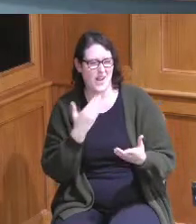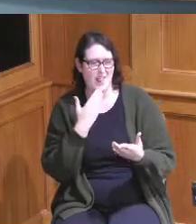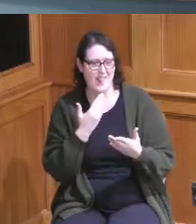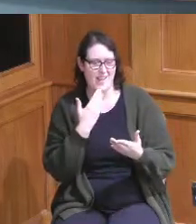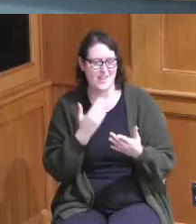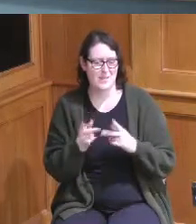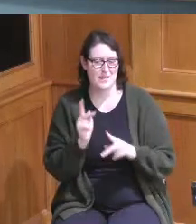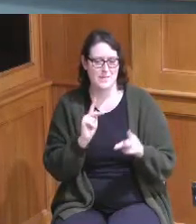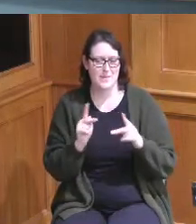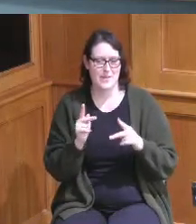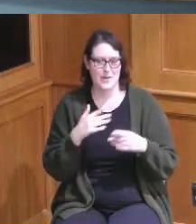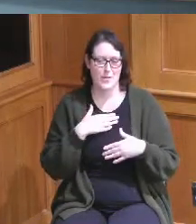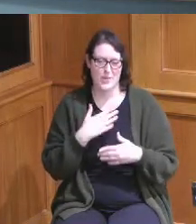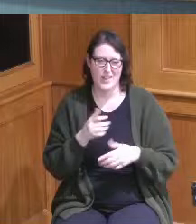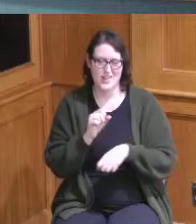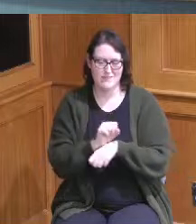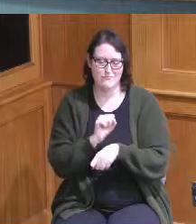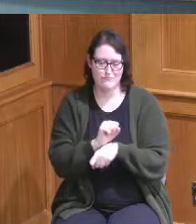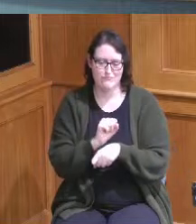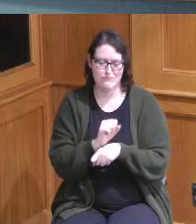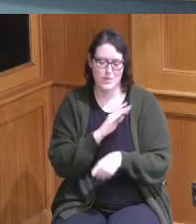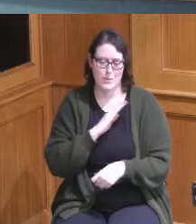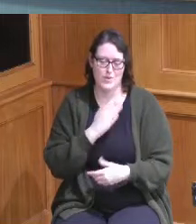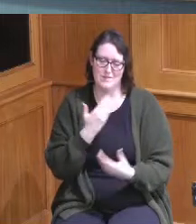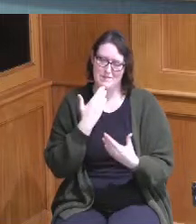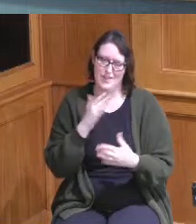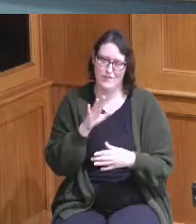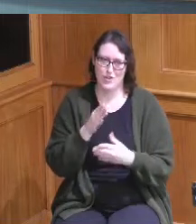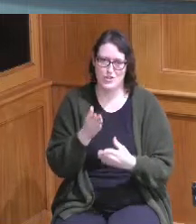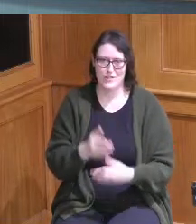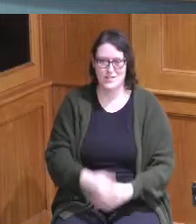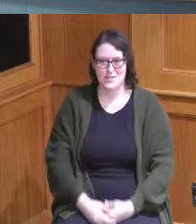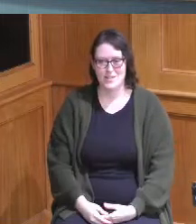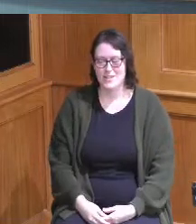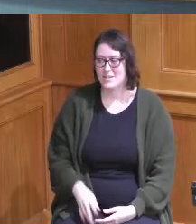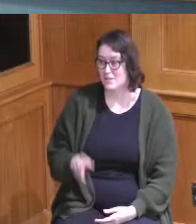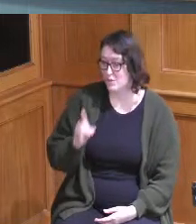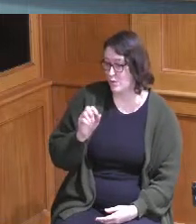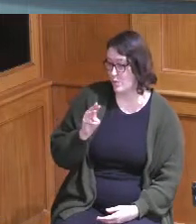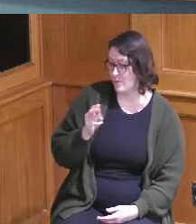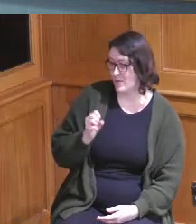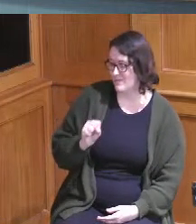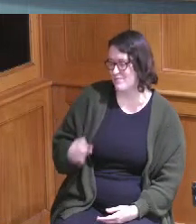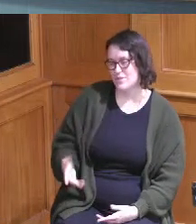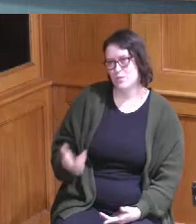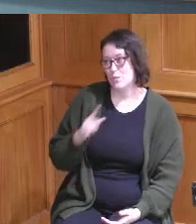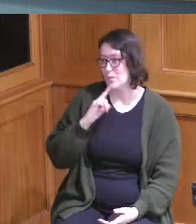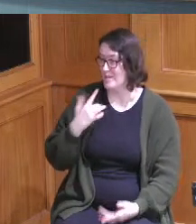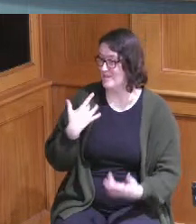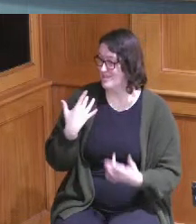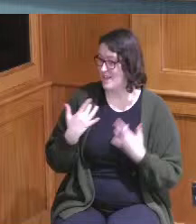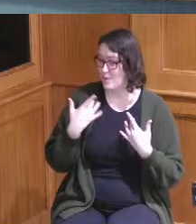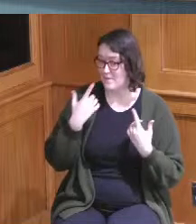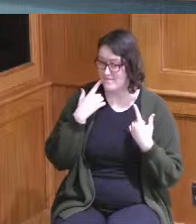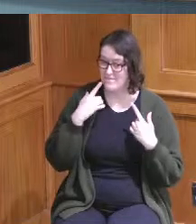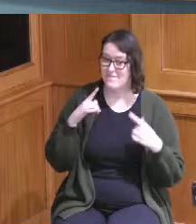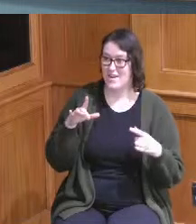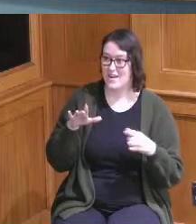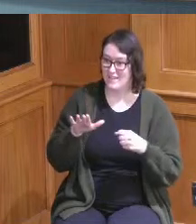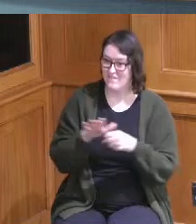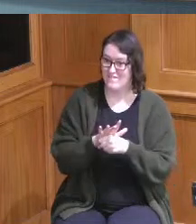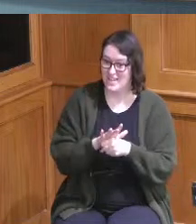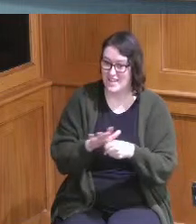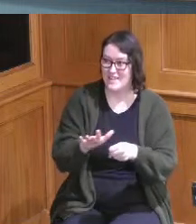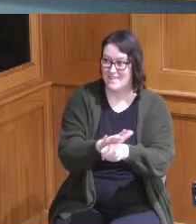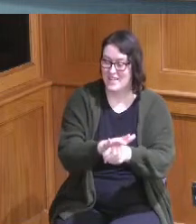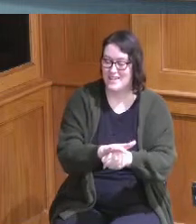that are willing to serve on both of these boards. Thanks for their service. Commissioner Dumas. Just really excited that we're finally filling these